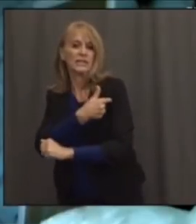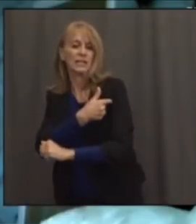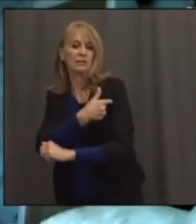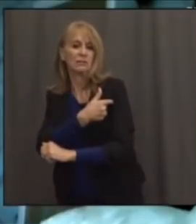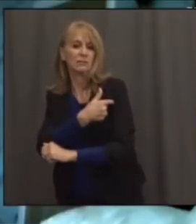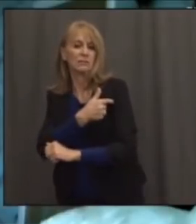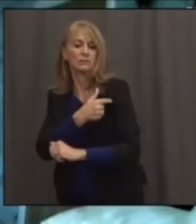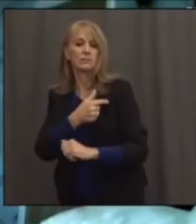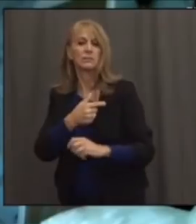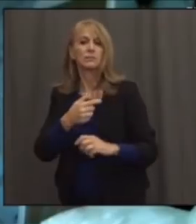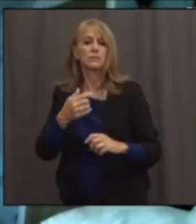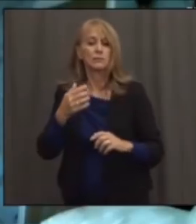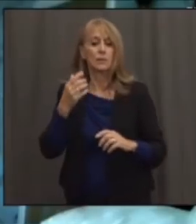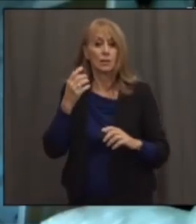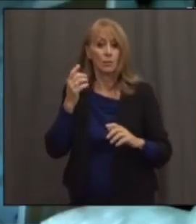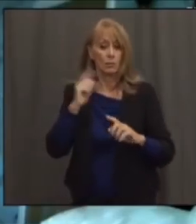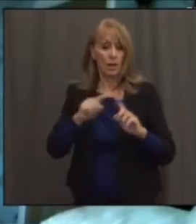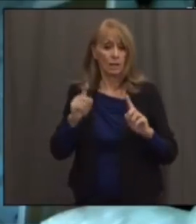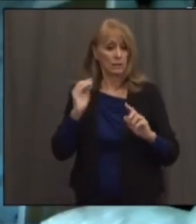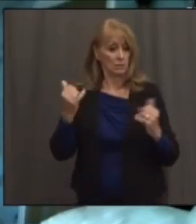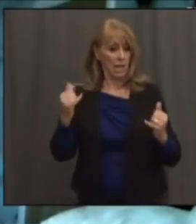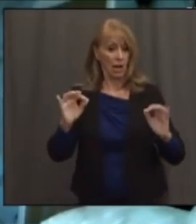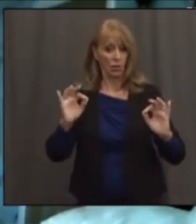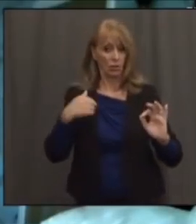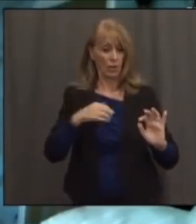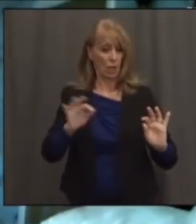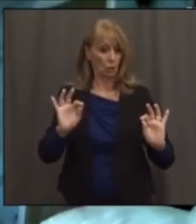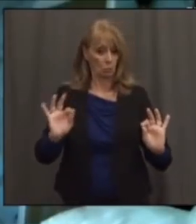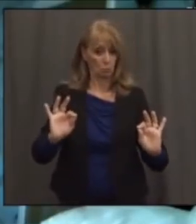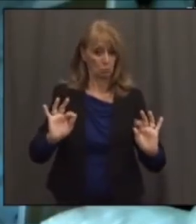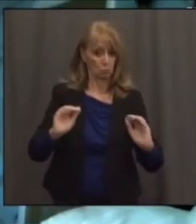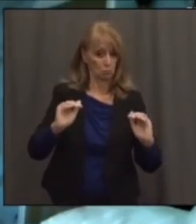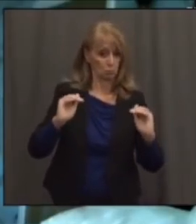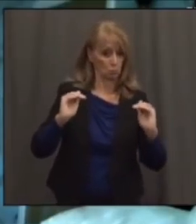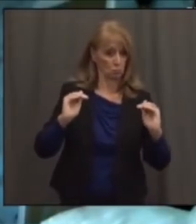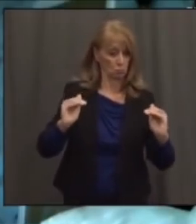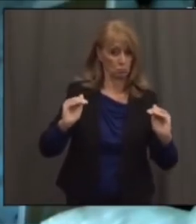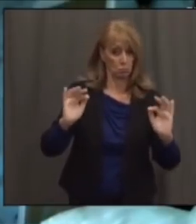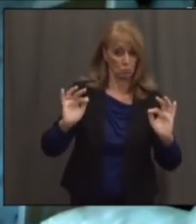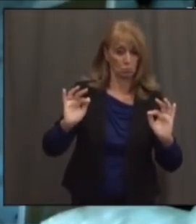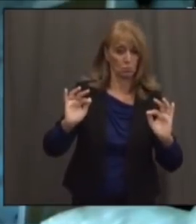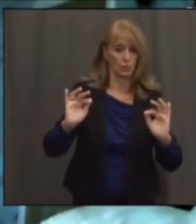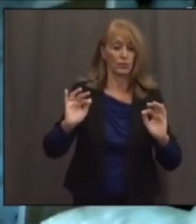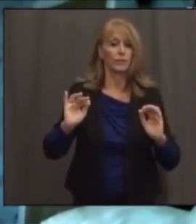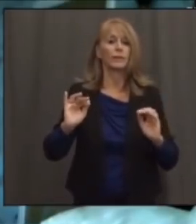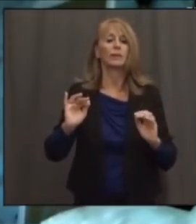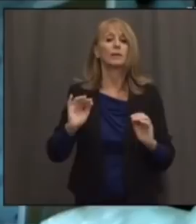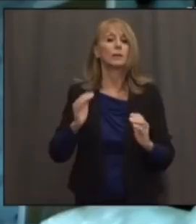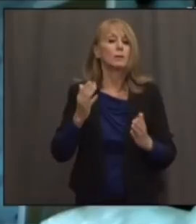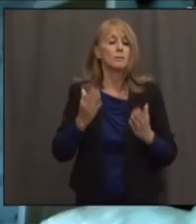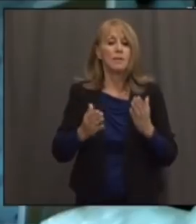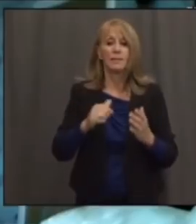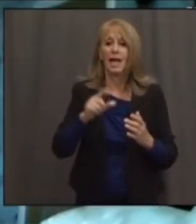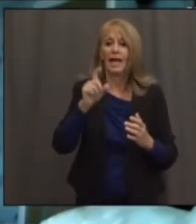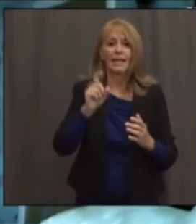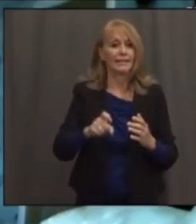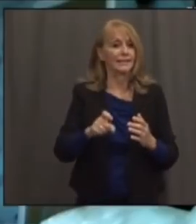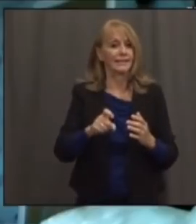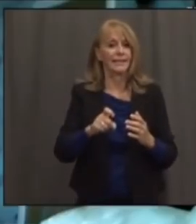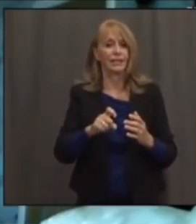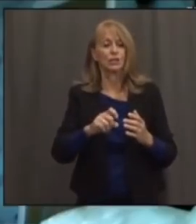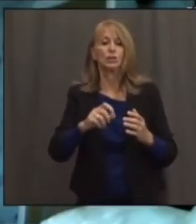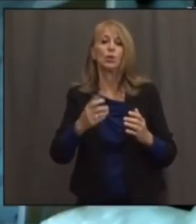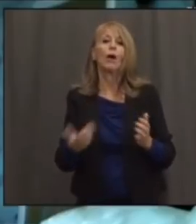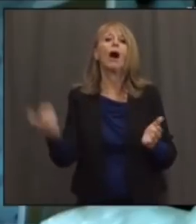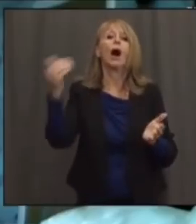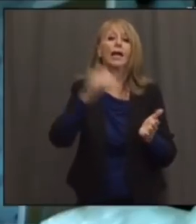But if we're status quo at this moment, my speculation is that we're not going to necessarily need to contemplate